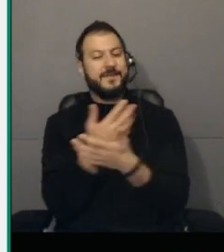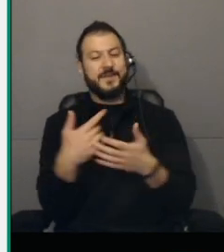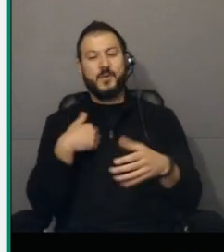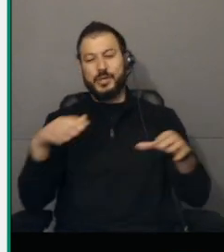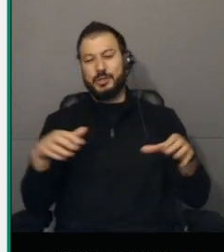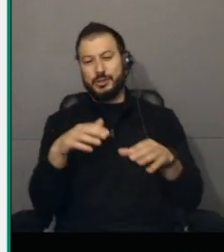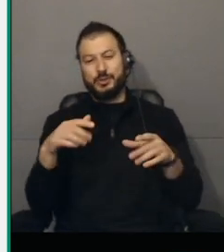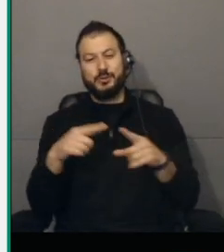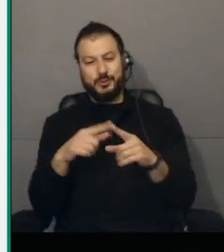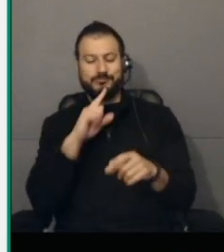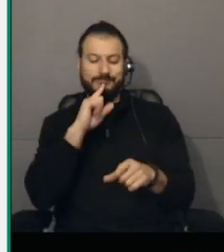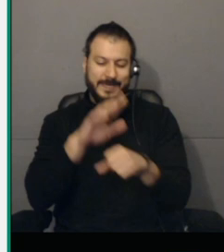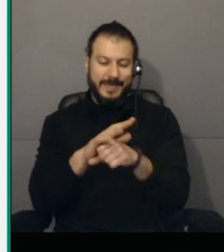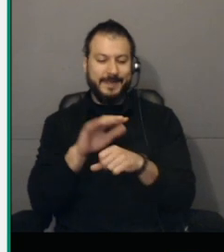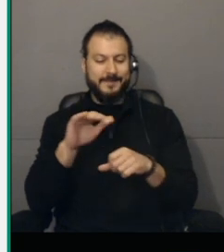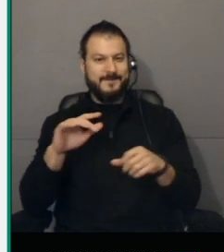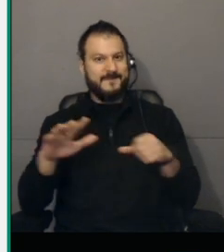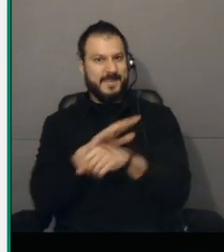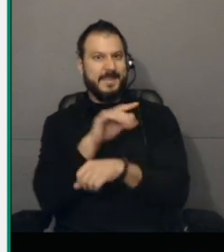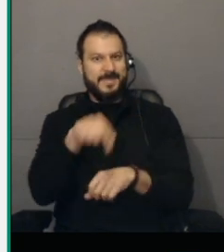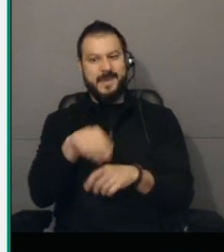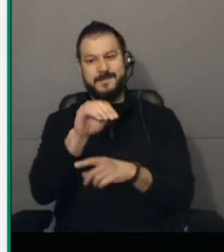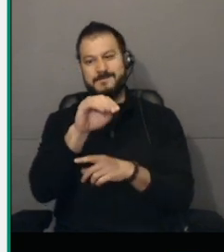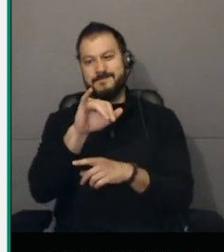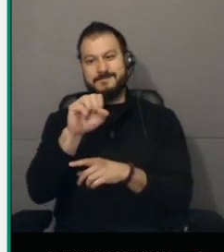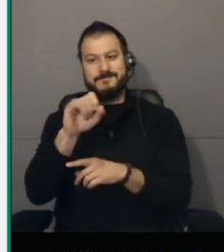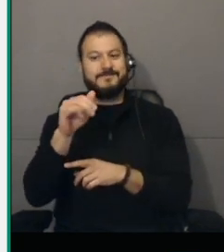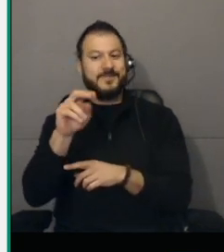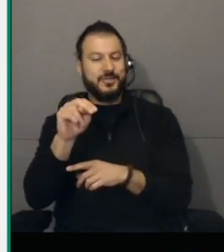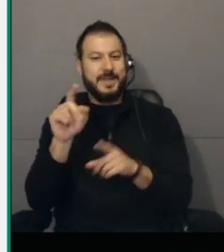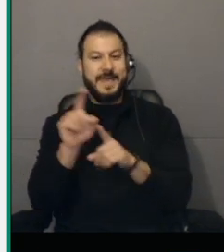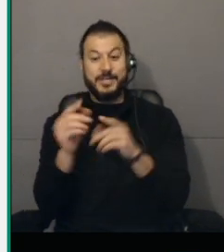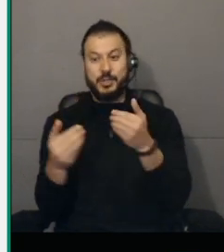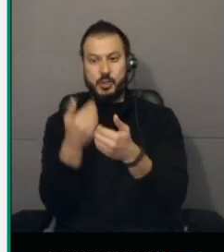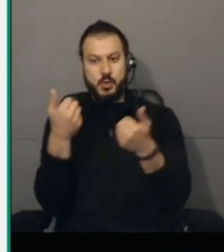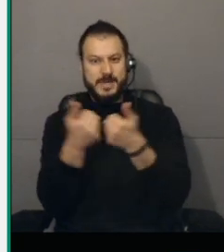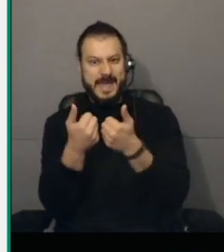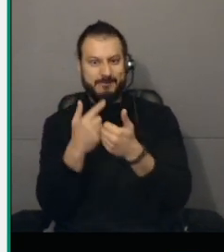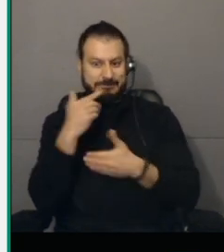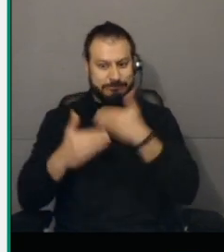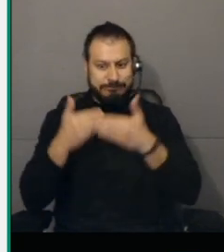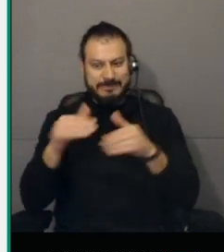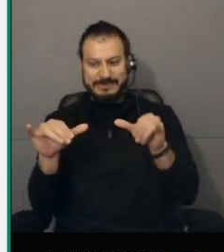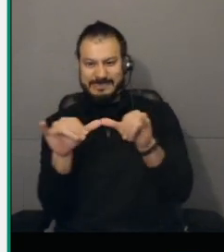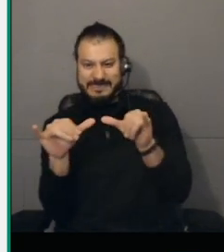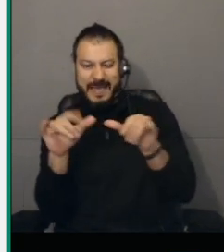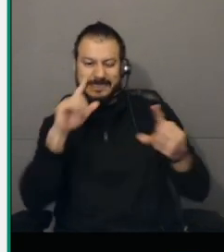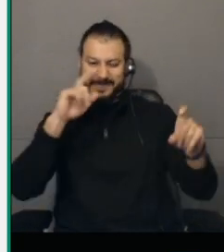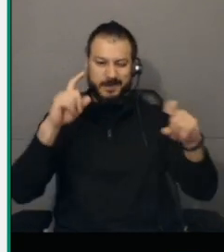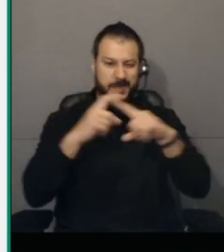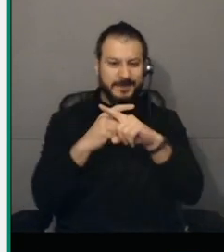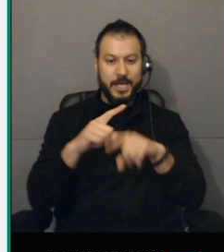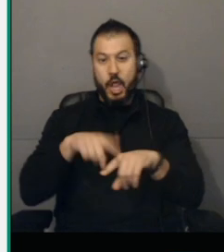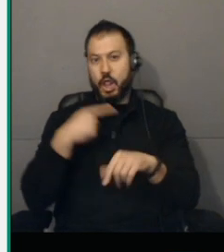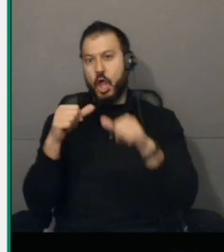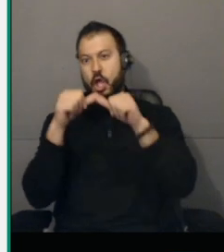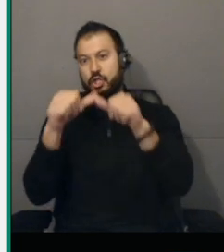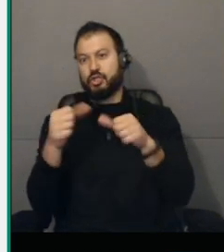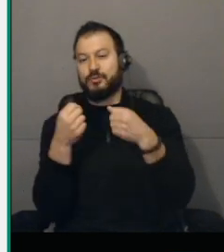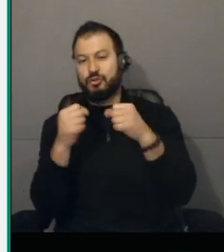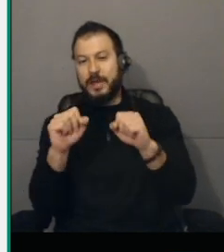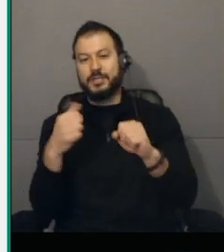is dedicated to fulfilling this mission. And as new games press the envelope in terms of size, complexity, and long-term